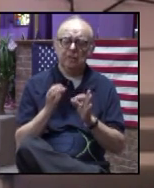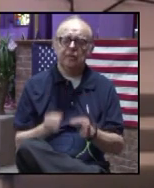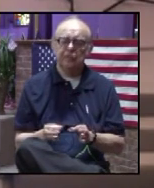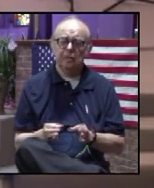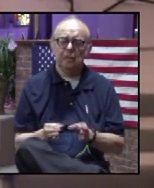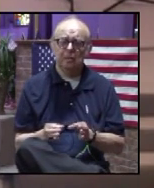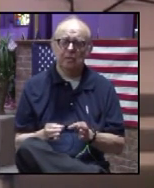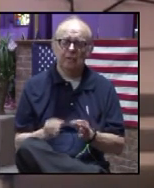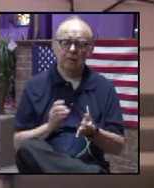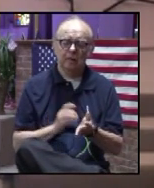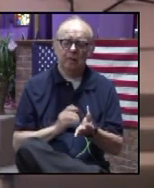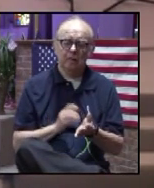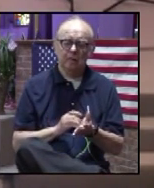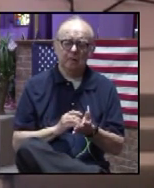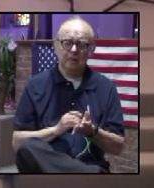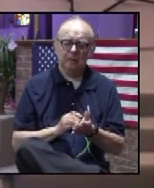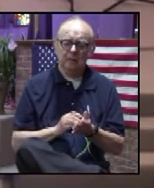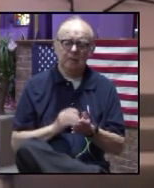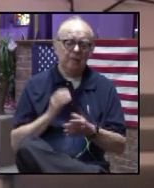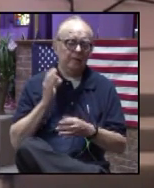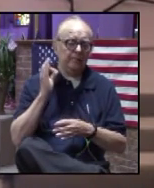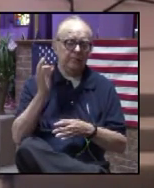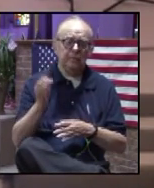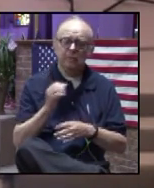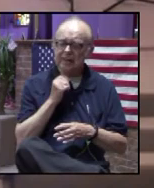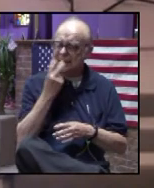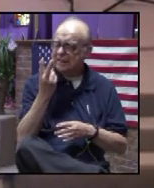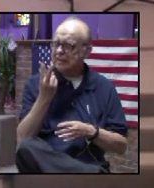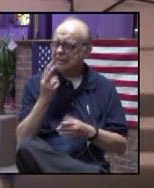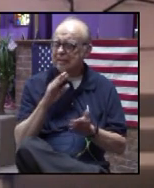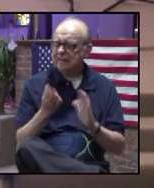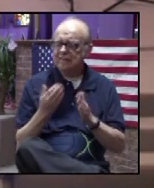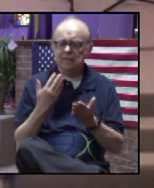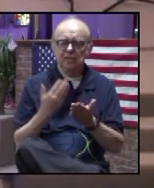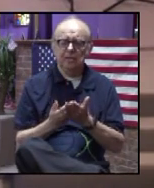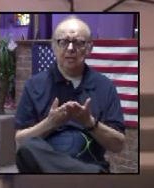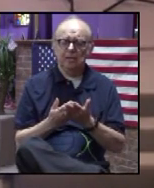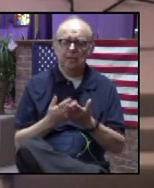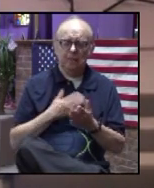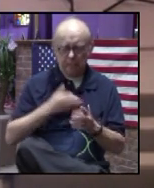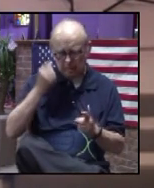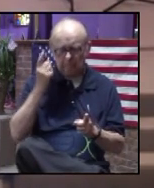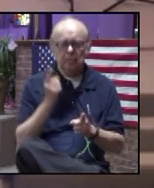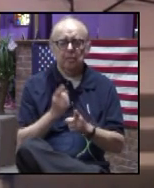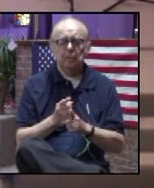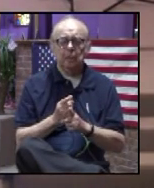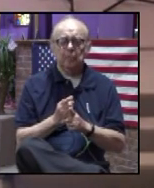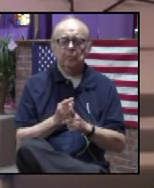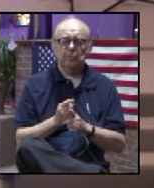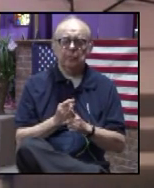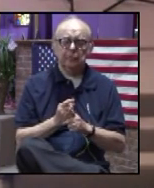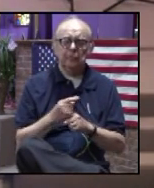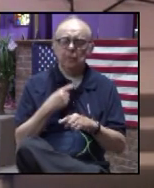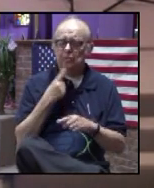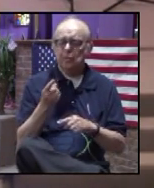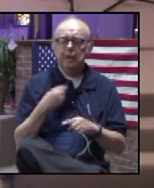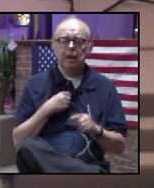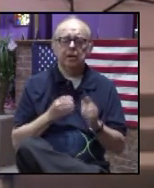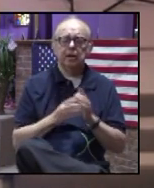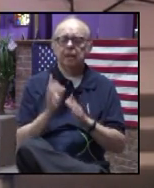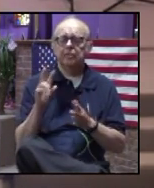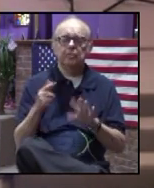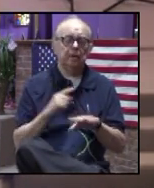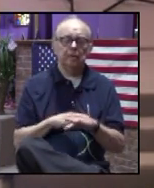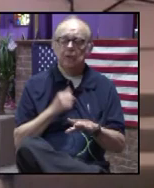the outcome didn't seem very good. My brother was diagnosed with cancer 3 times. It didn't seem